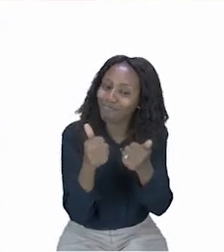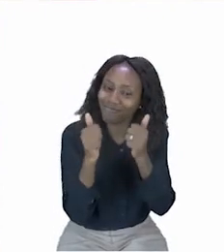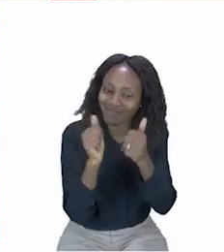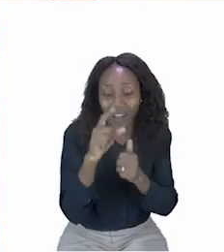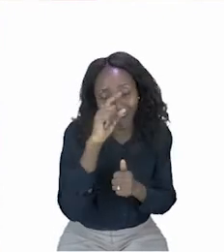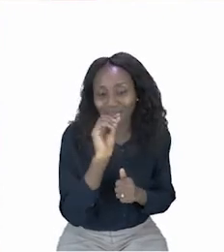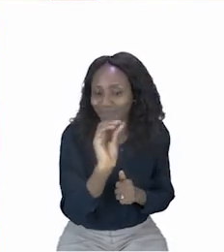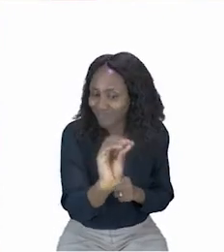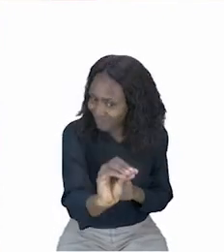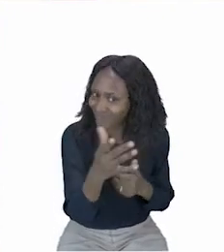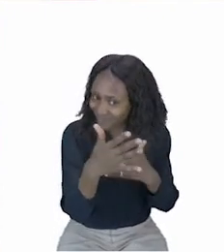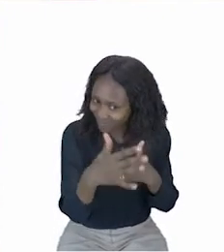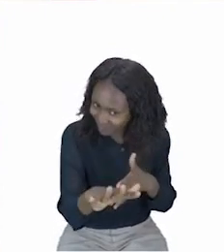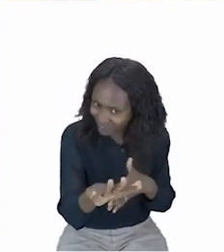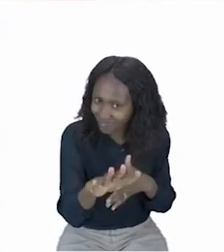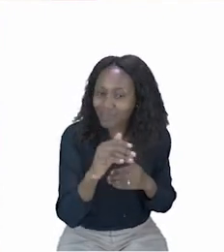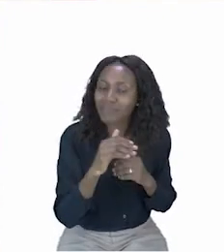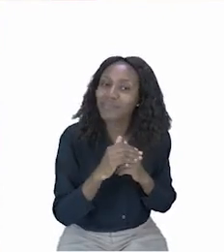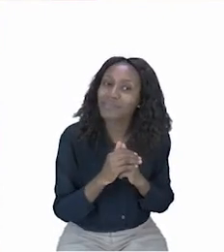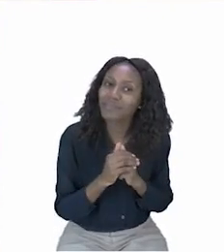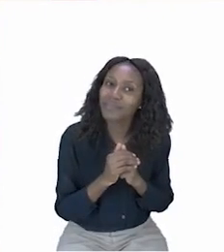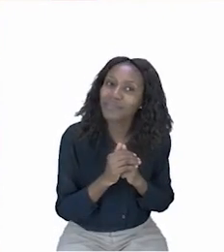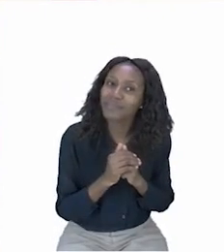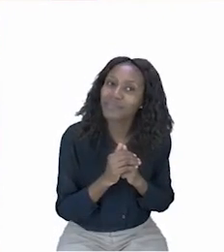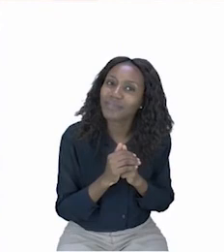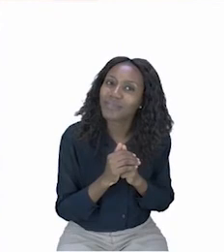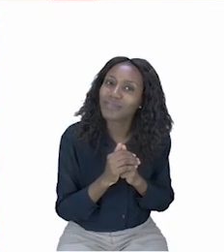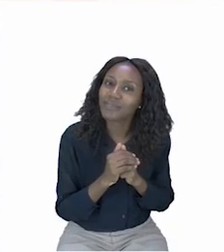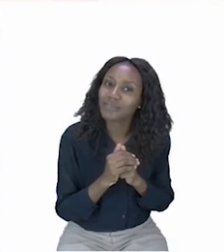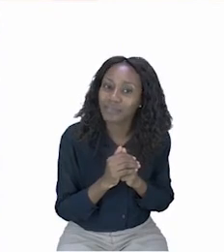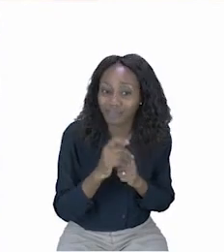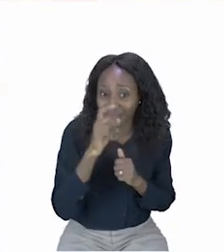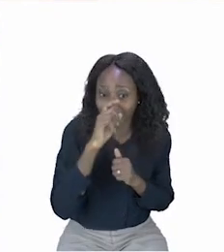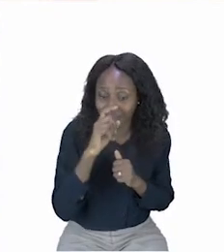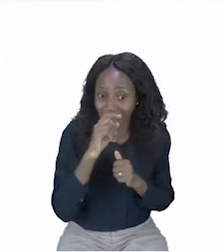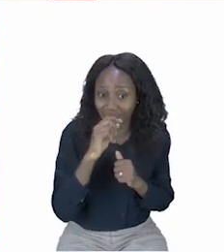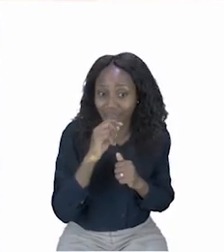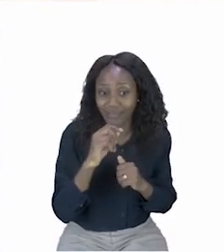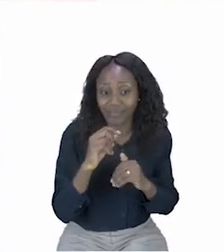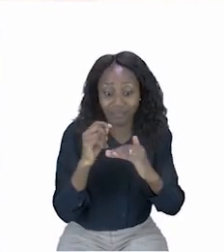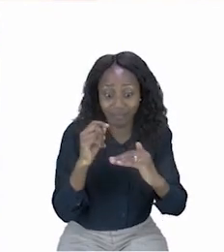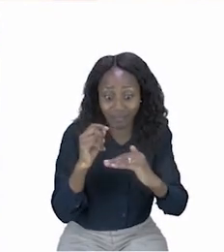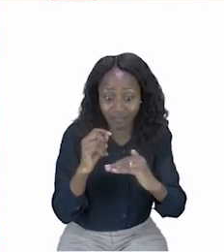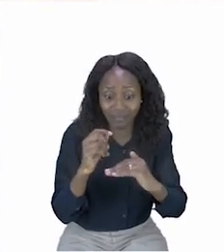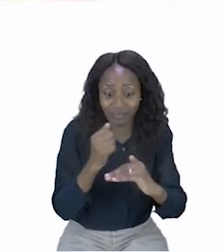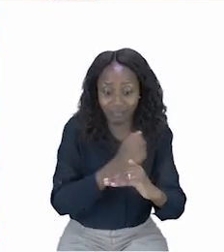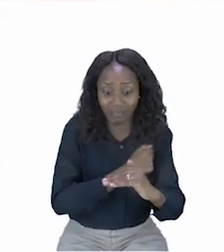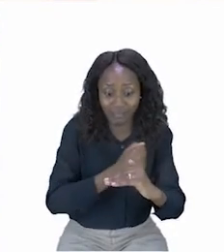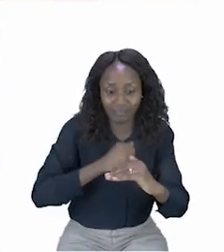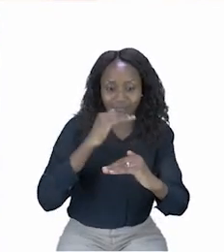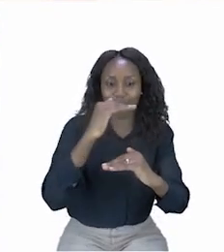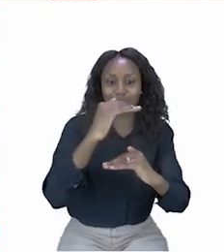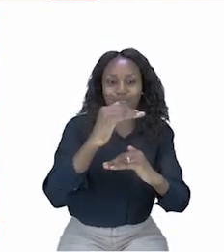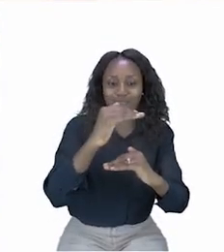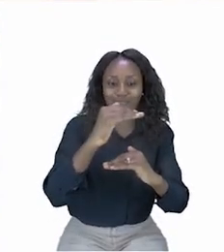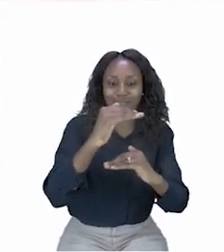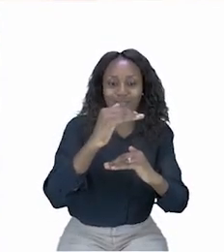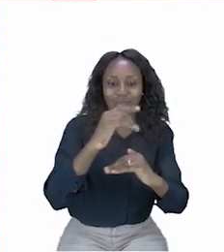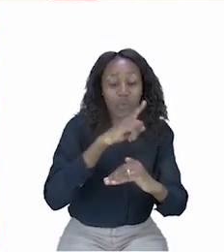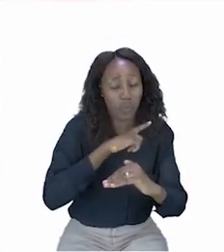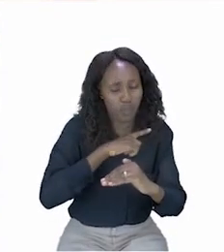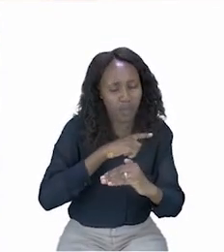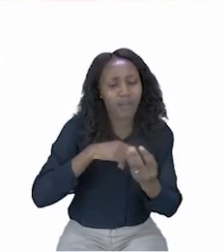sister. So sister comes under mother and father because she is still part of your family and she is in